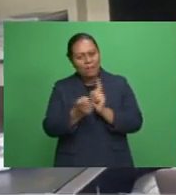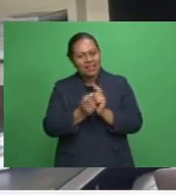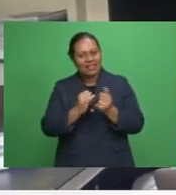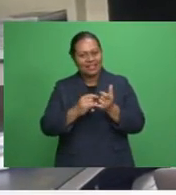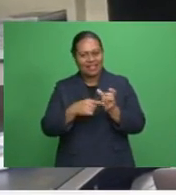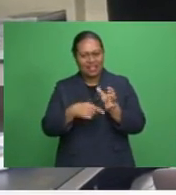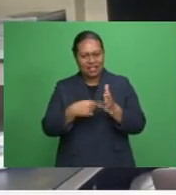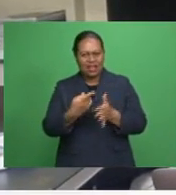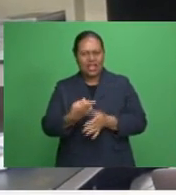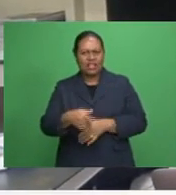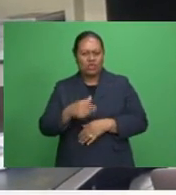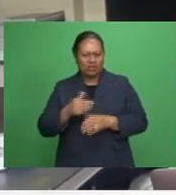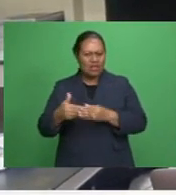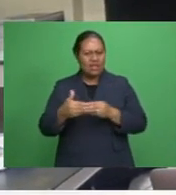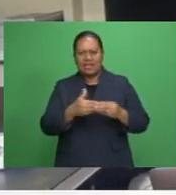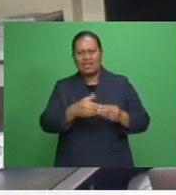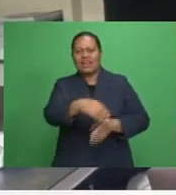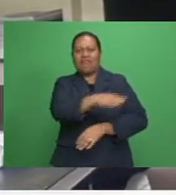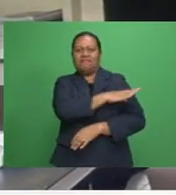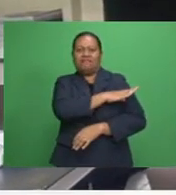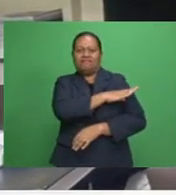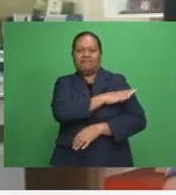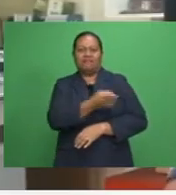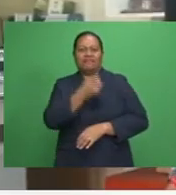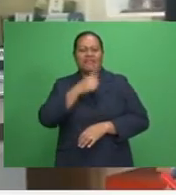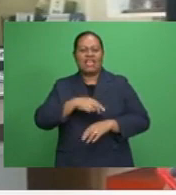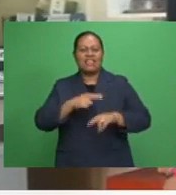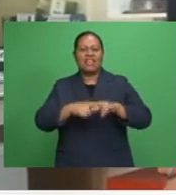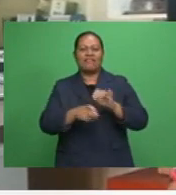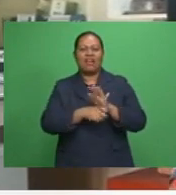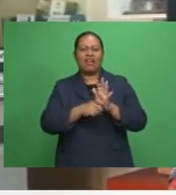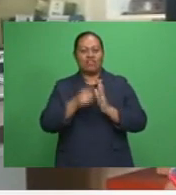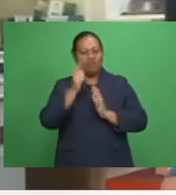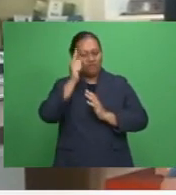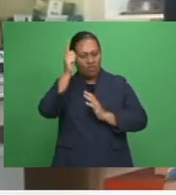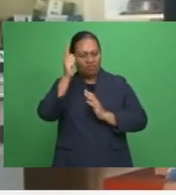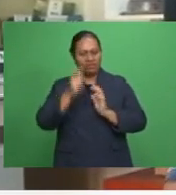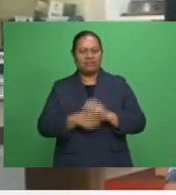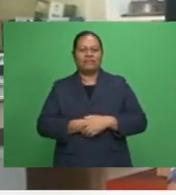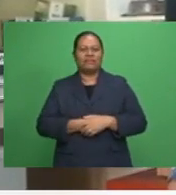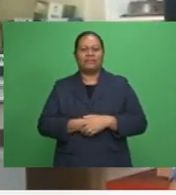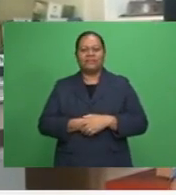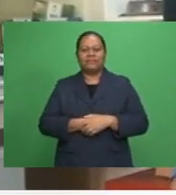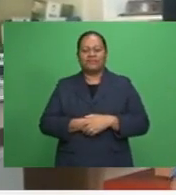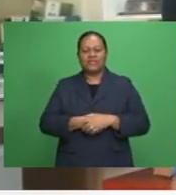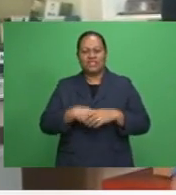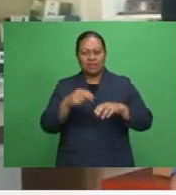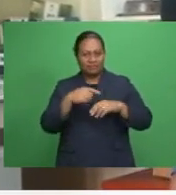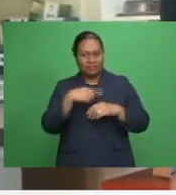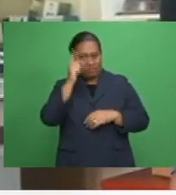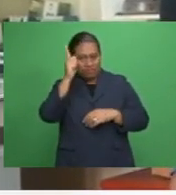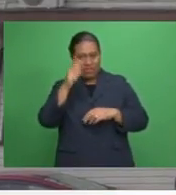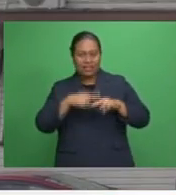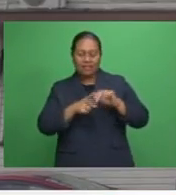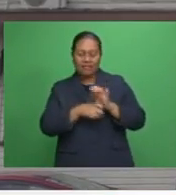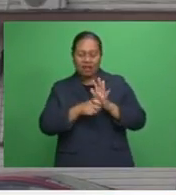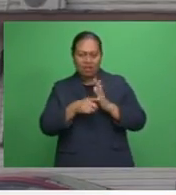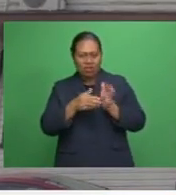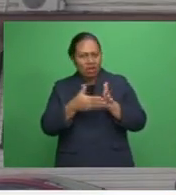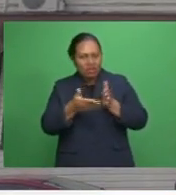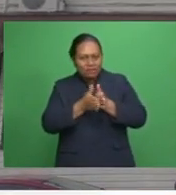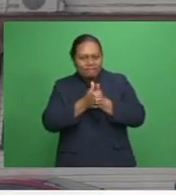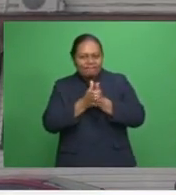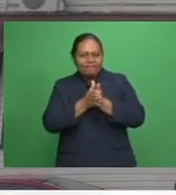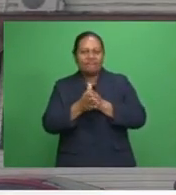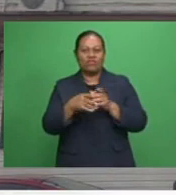by FIJRU President and Prime Minister Vorenge Bainimarama. Chief Executive John O'Connor says they look forward to the AGM